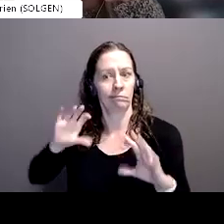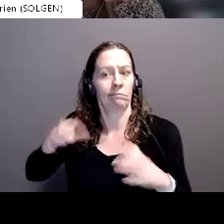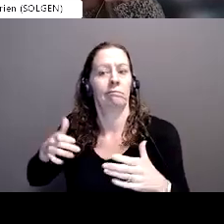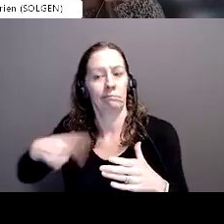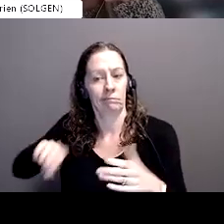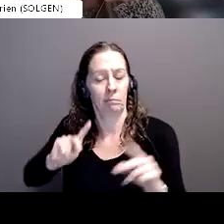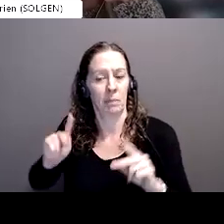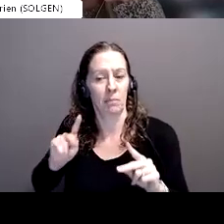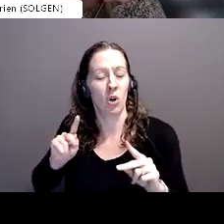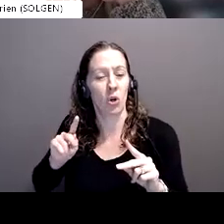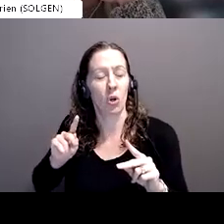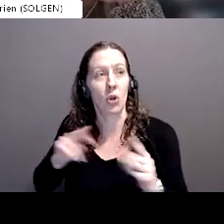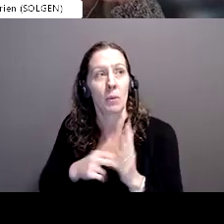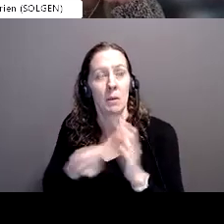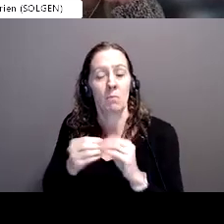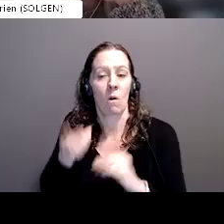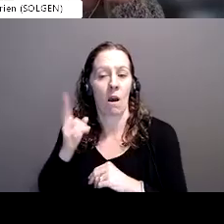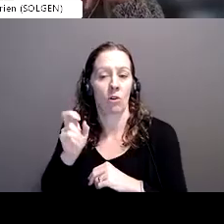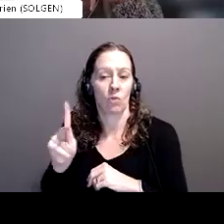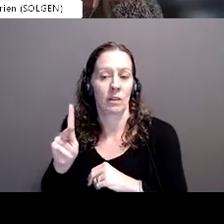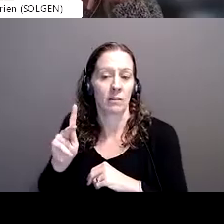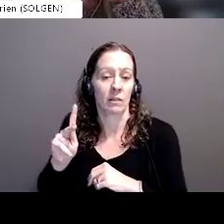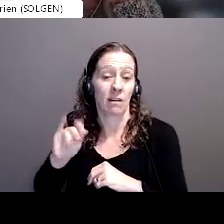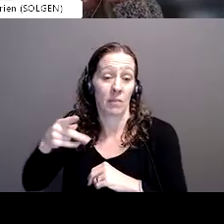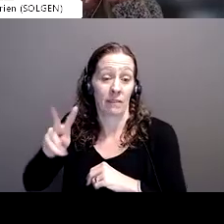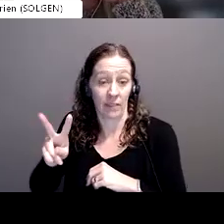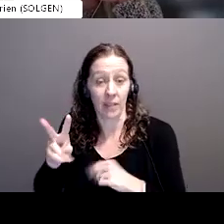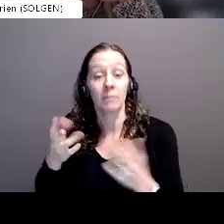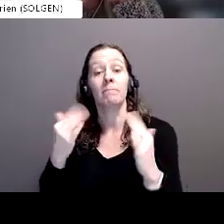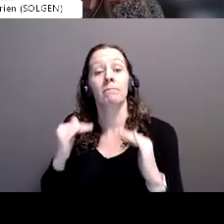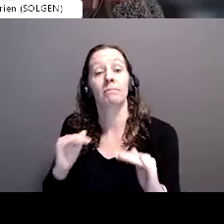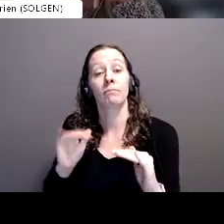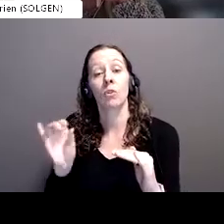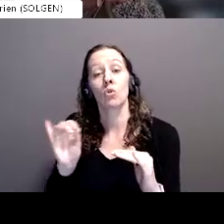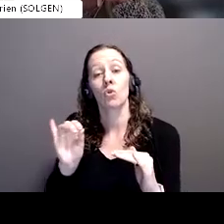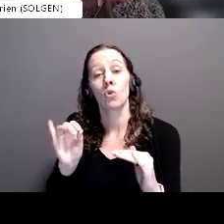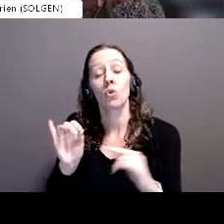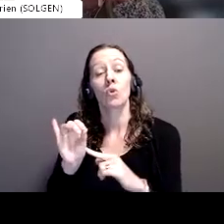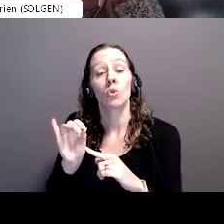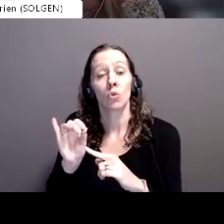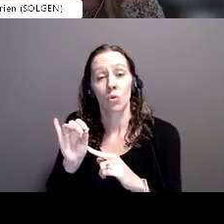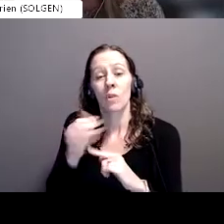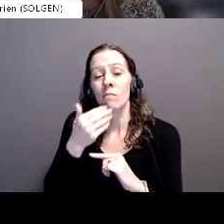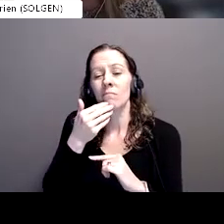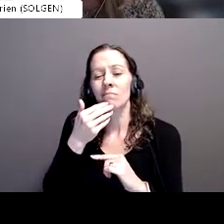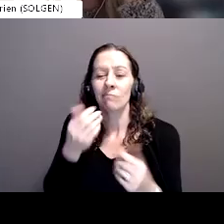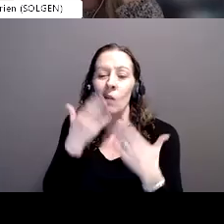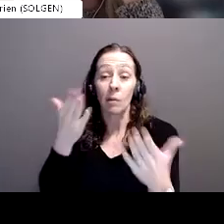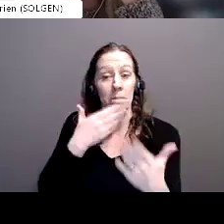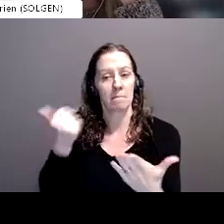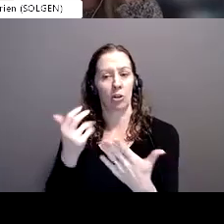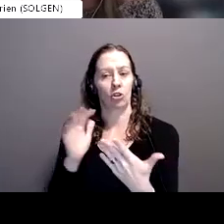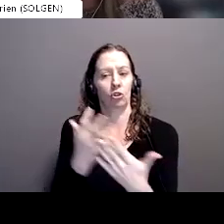training recommendation were recommendations for better screening tools to identify IPV